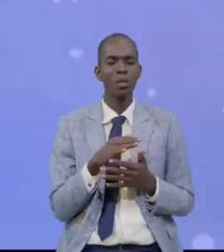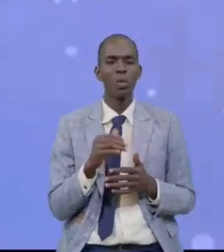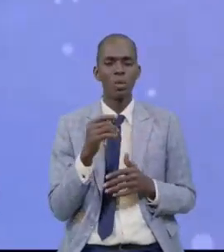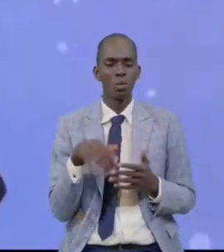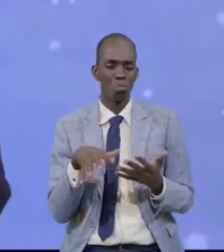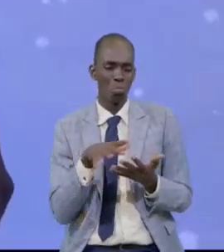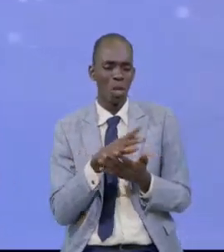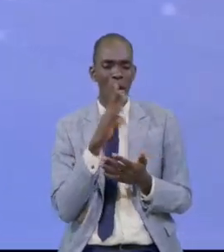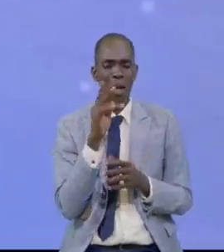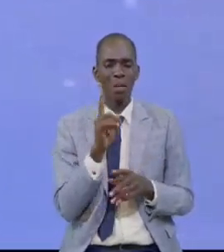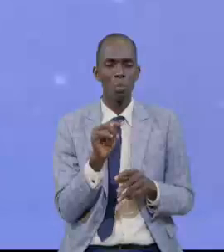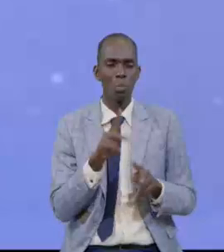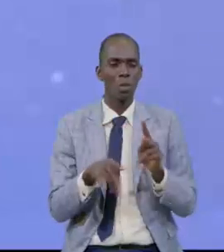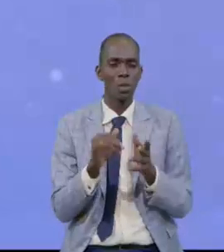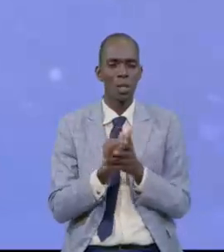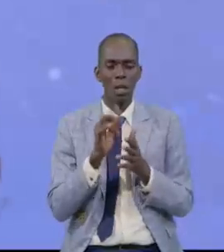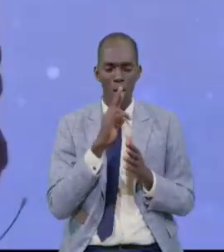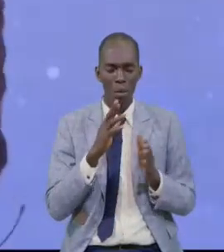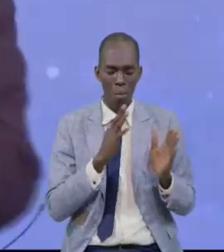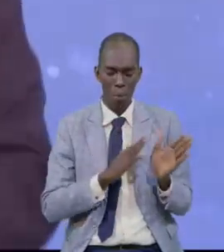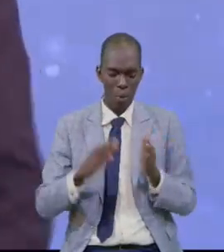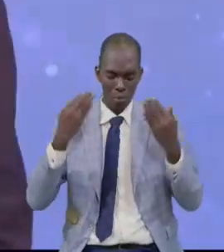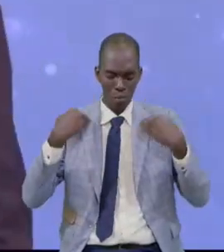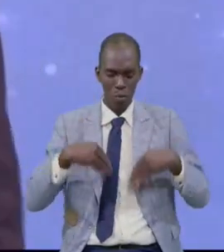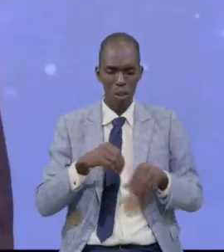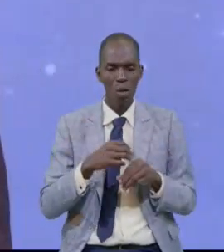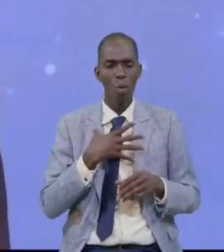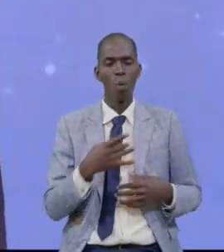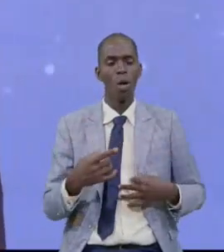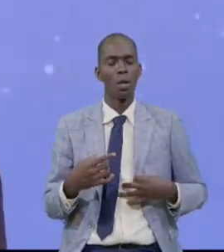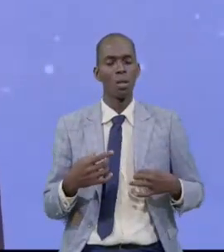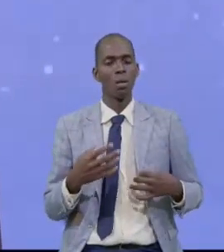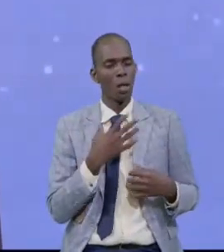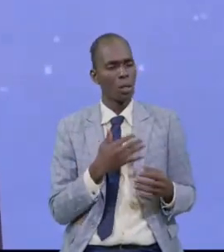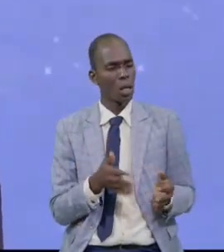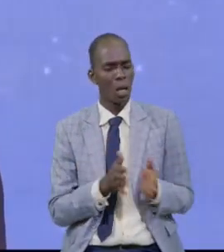robes, and whence came they?